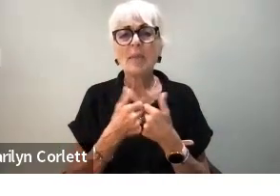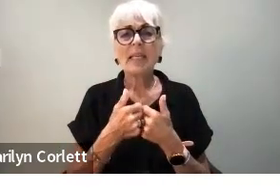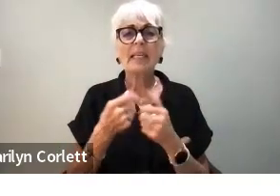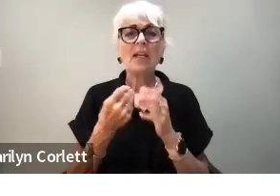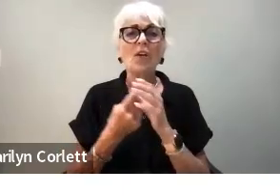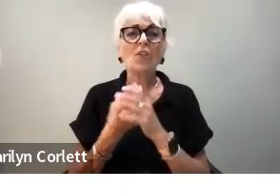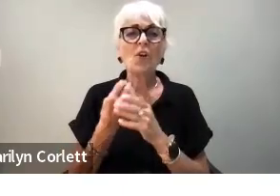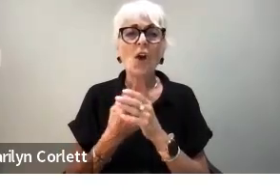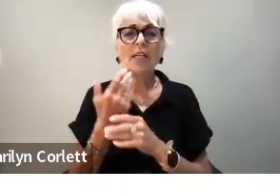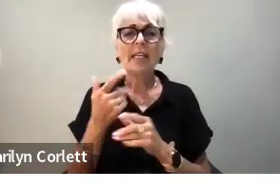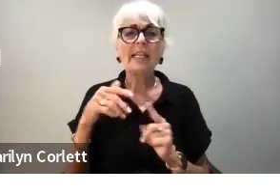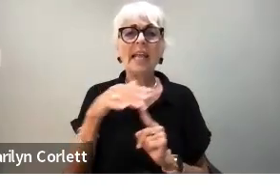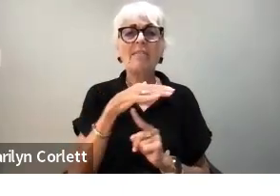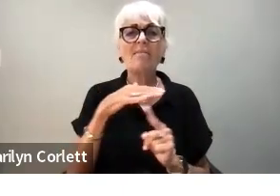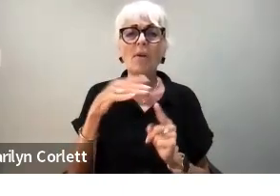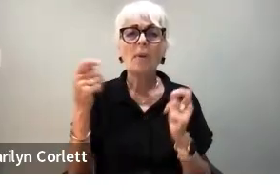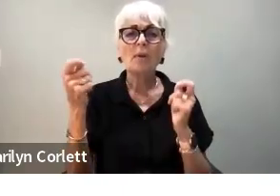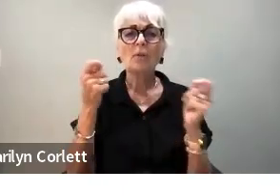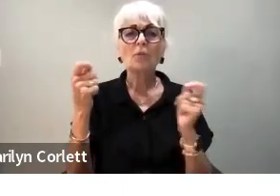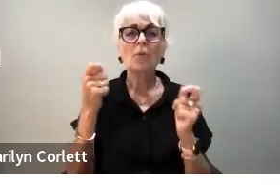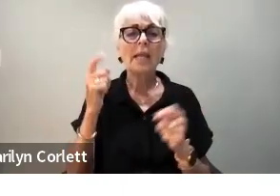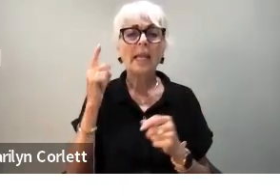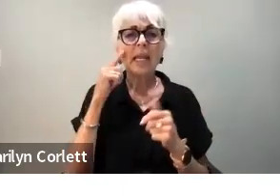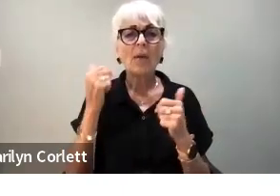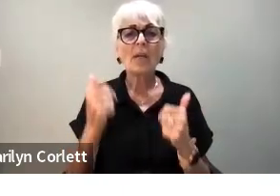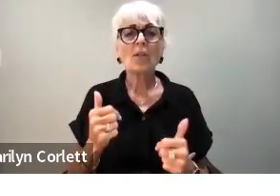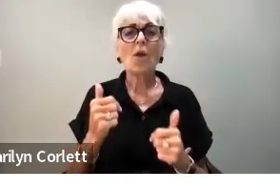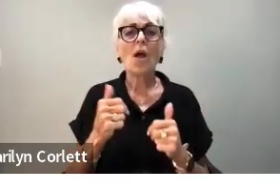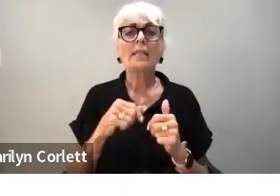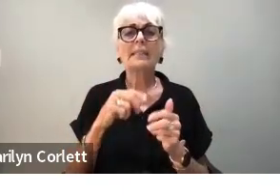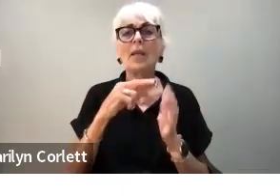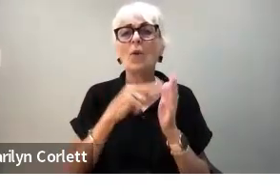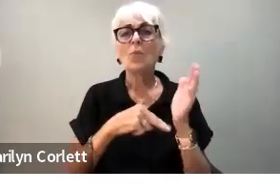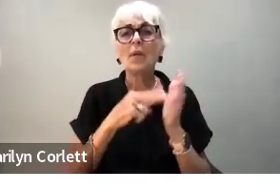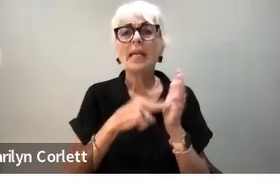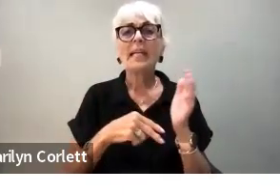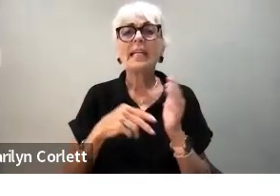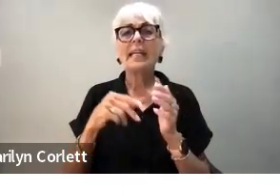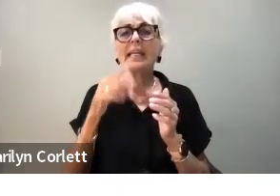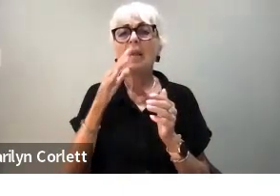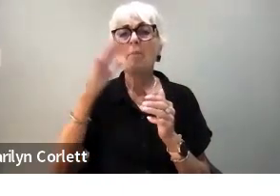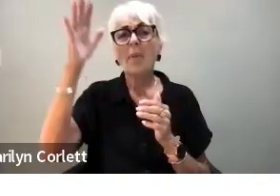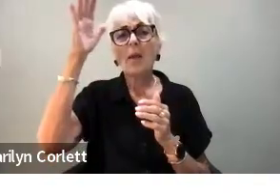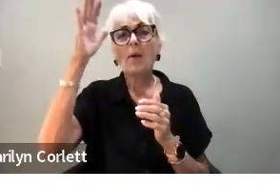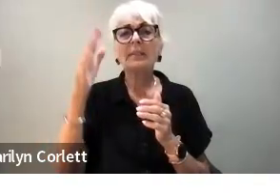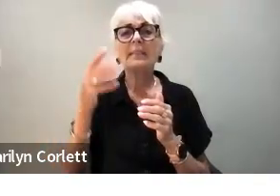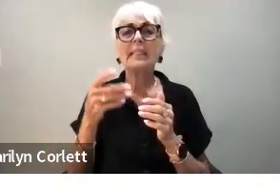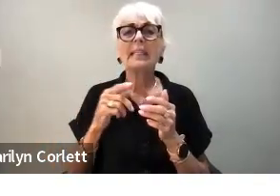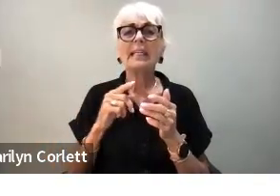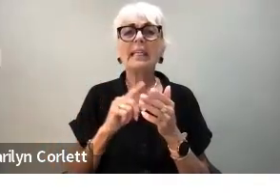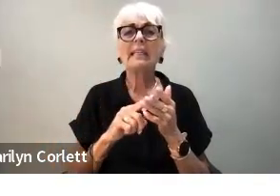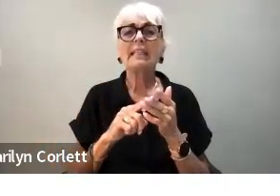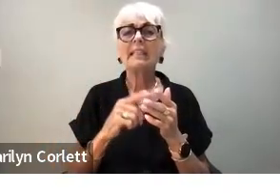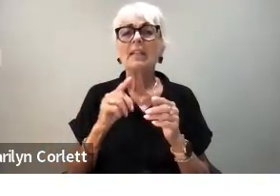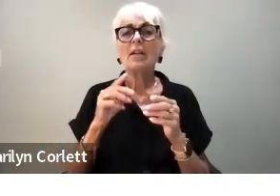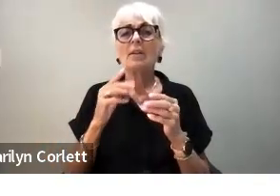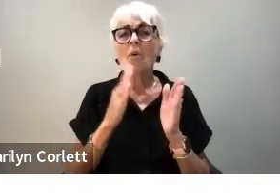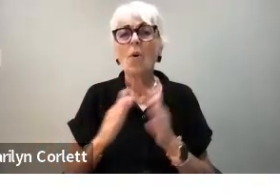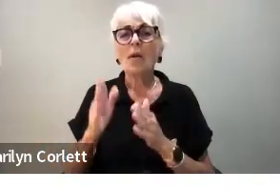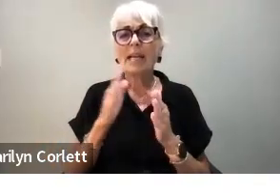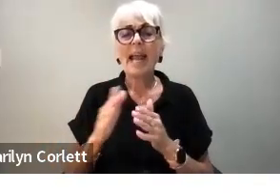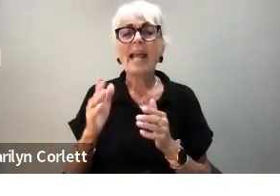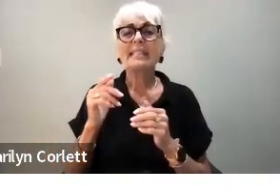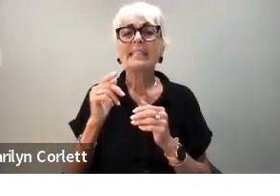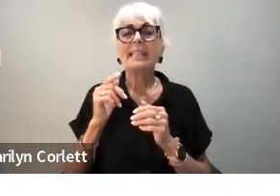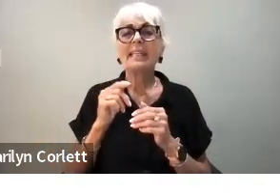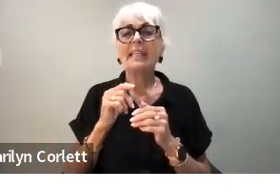reading, parenting, AAC devices, cooking, crafting, organizing, calendars, and ways to